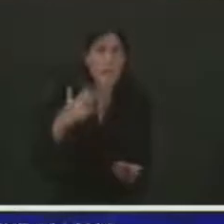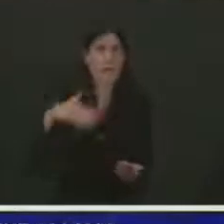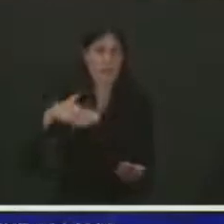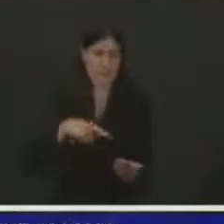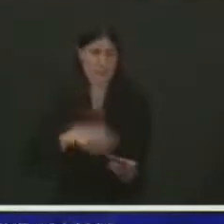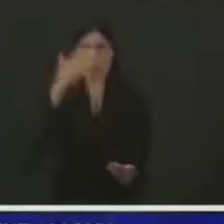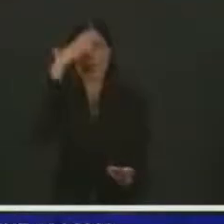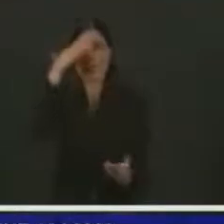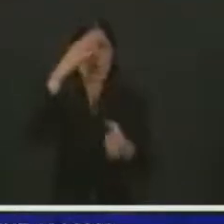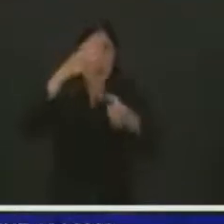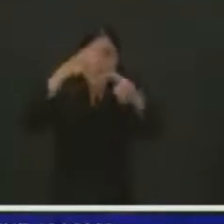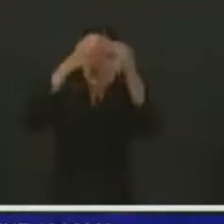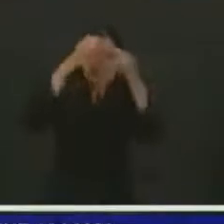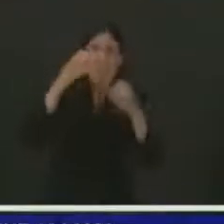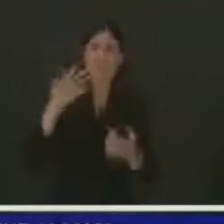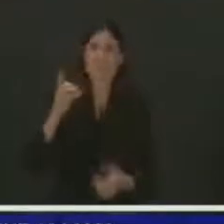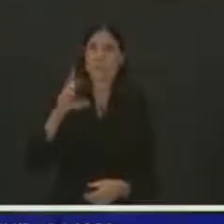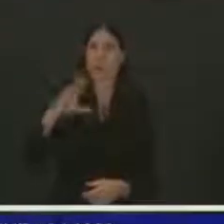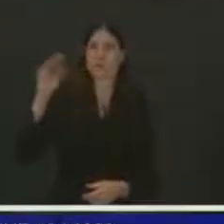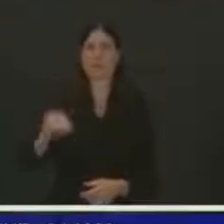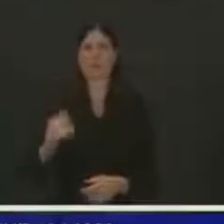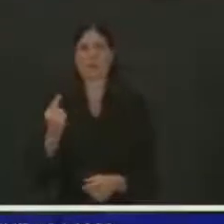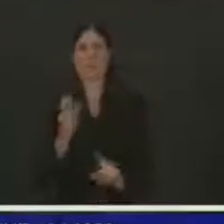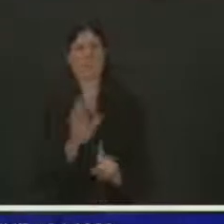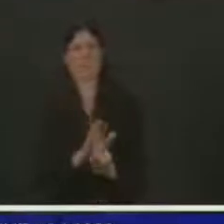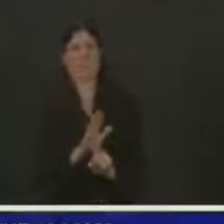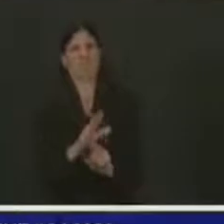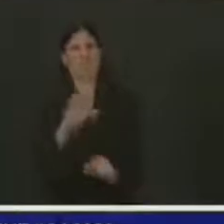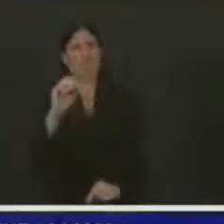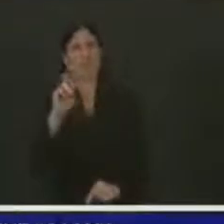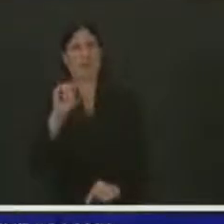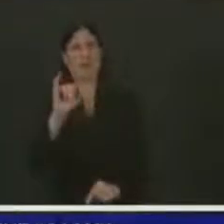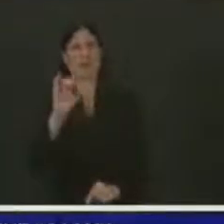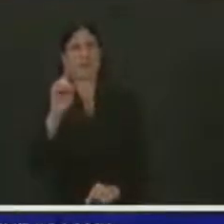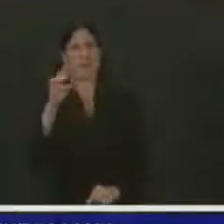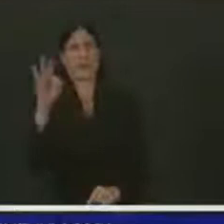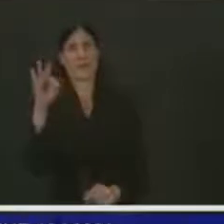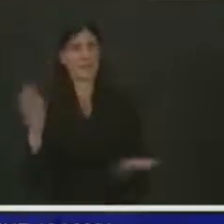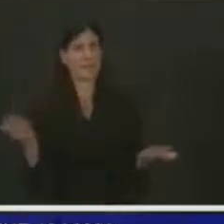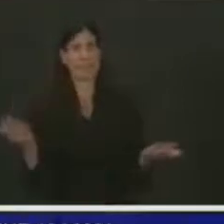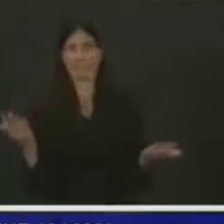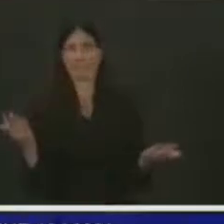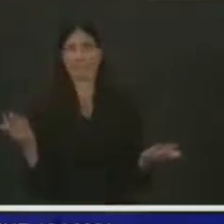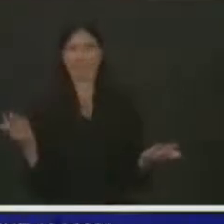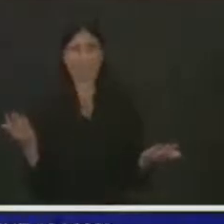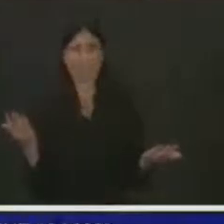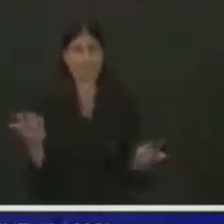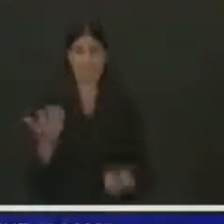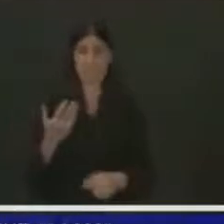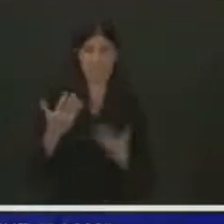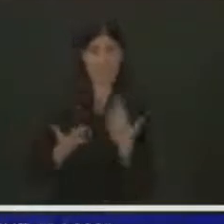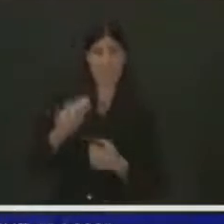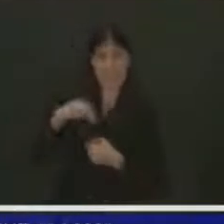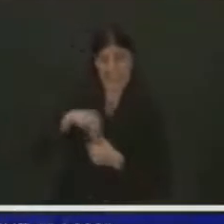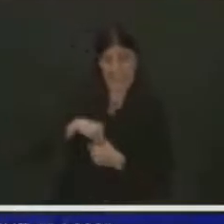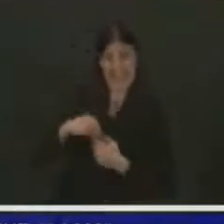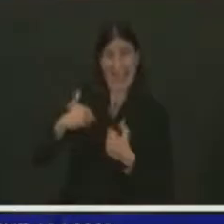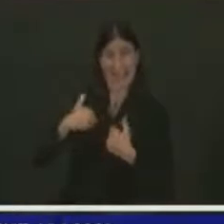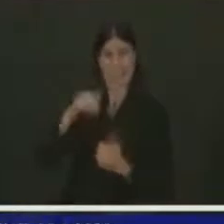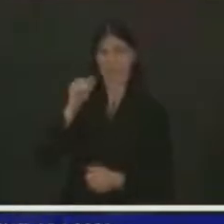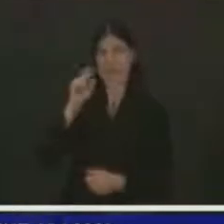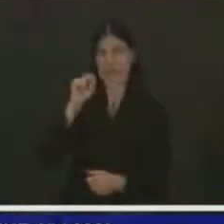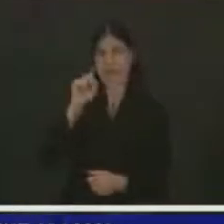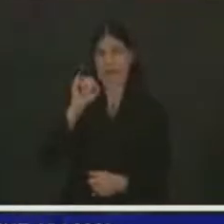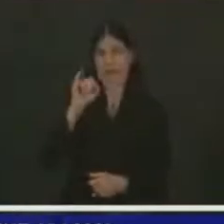know how much more we can start to rely on these serology tests, but we still have a way to go just because we're still so